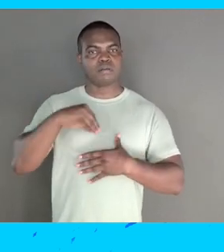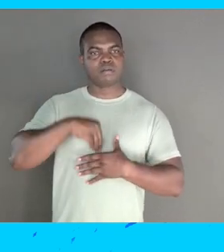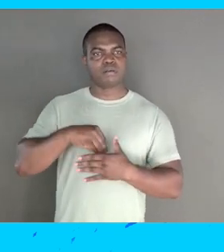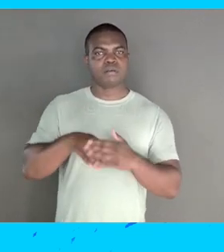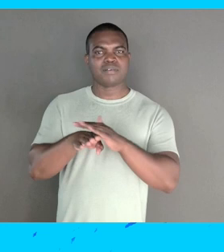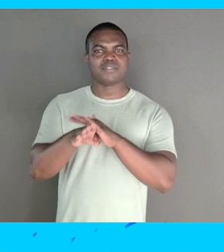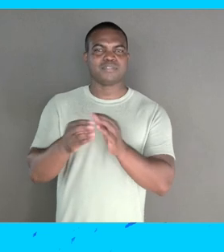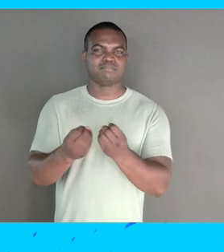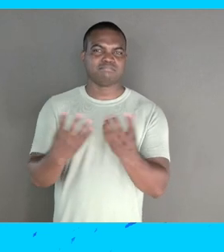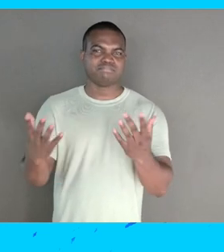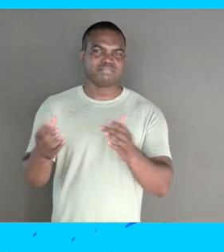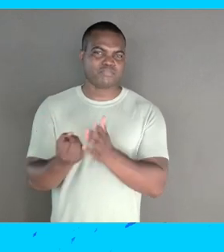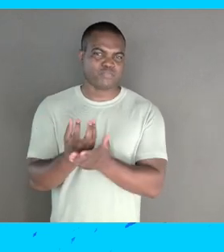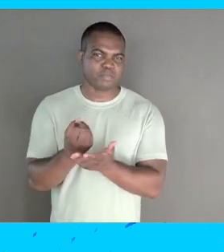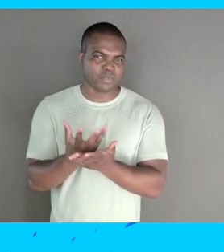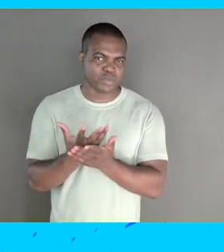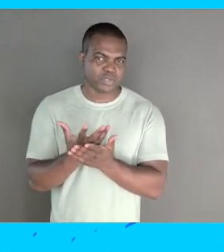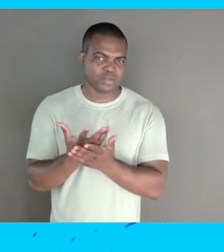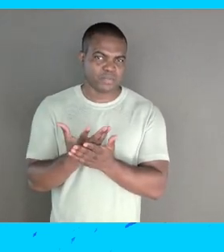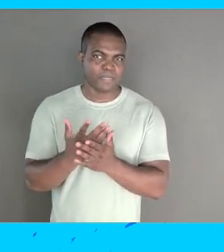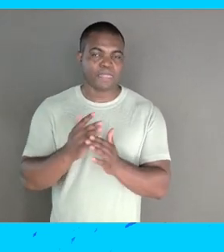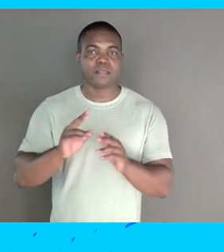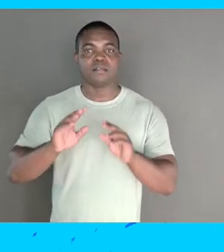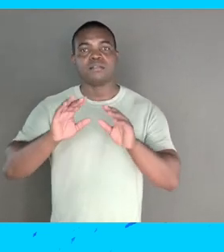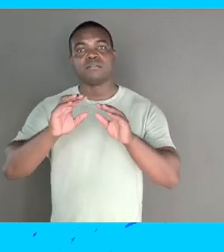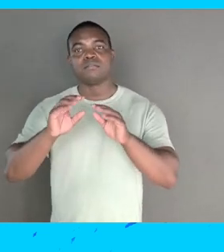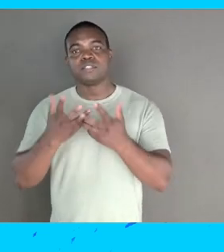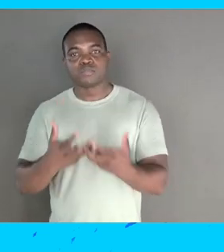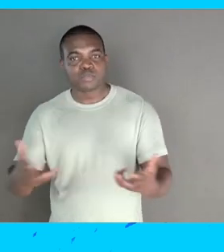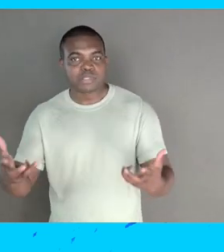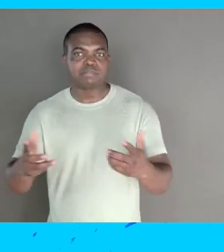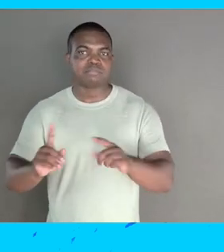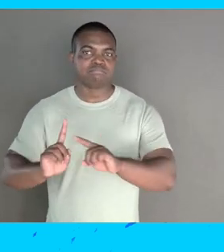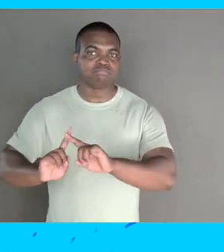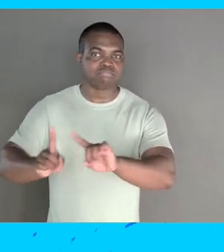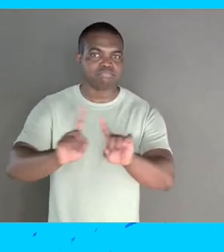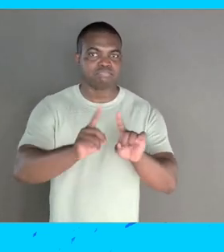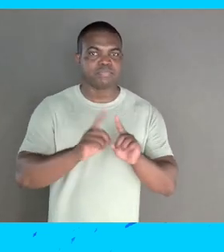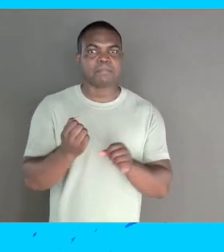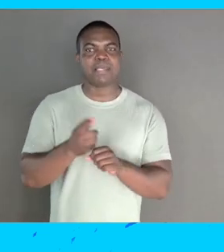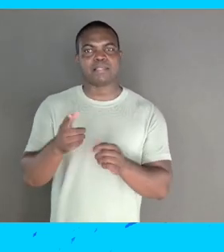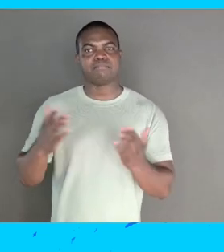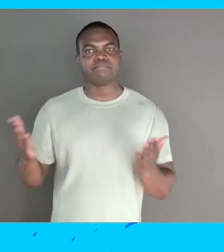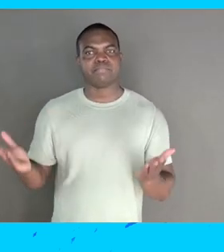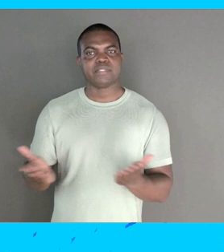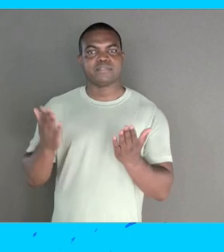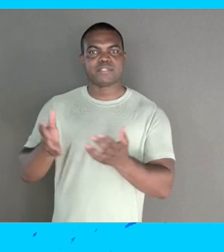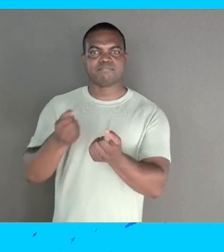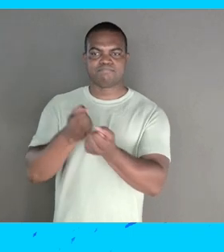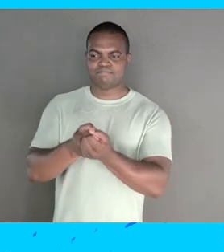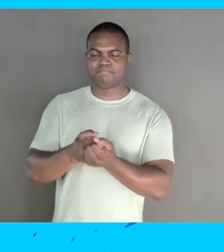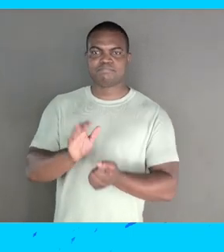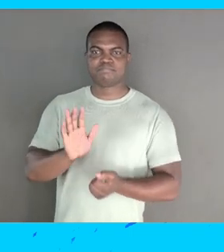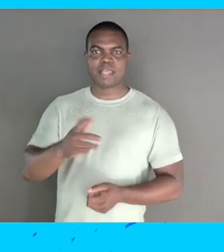makes it easier for them to explore their identities in a more safe